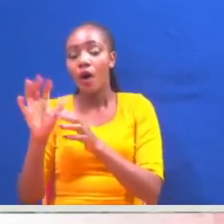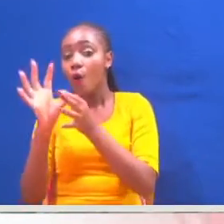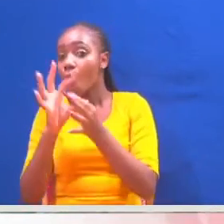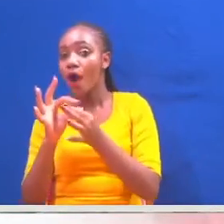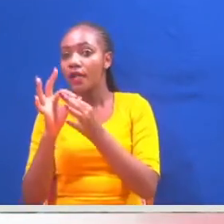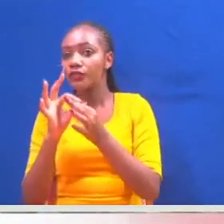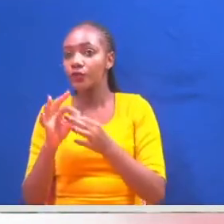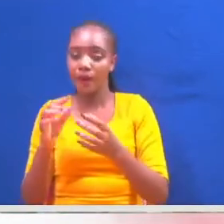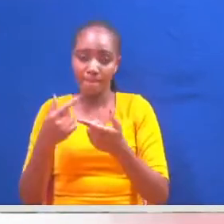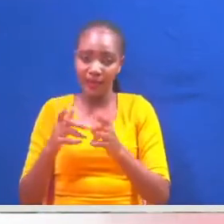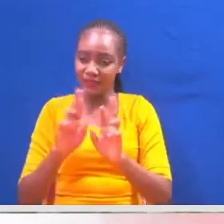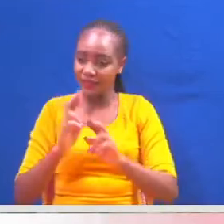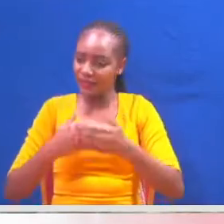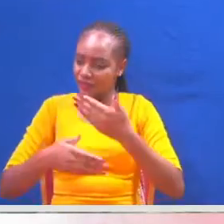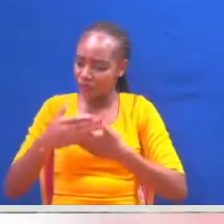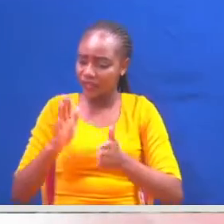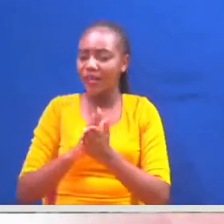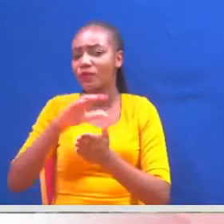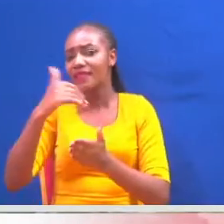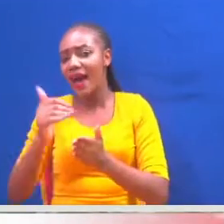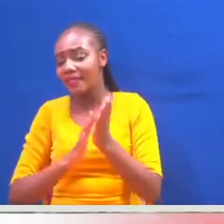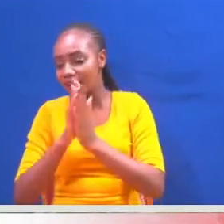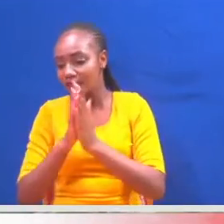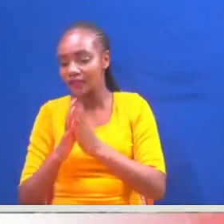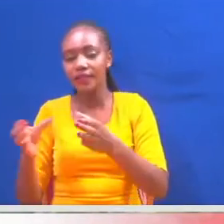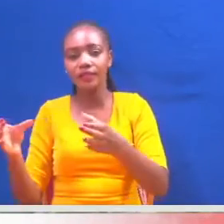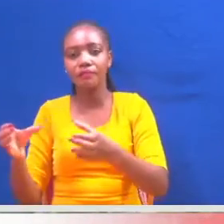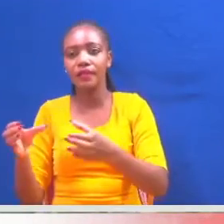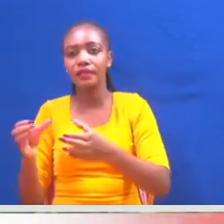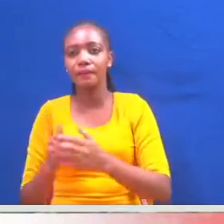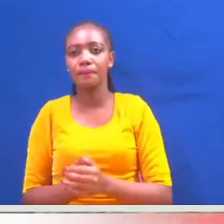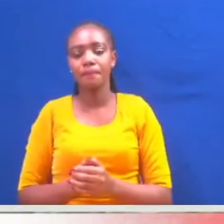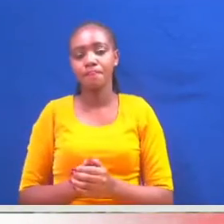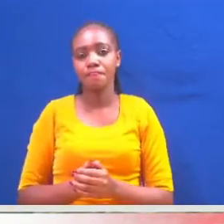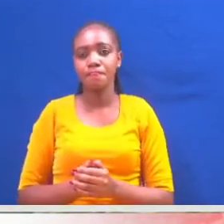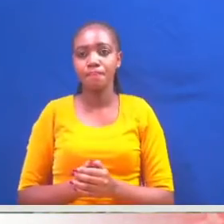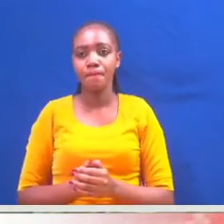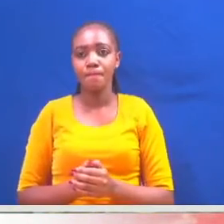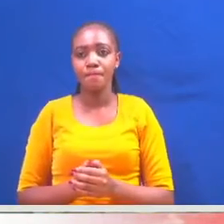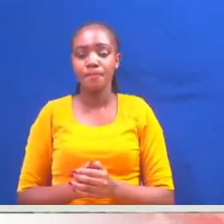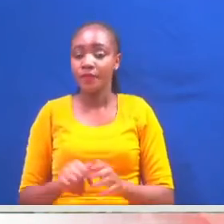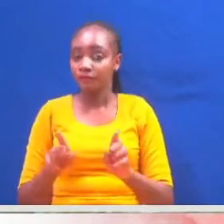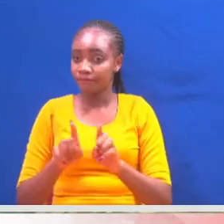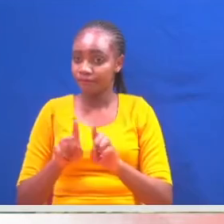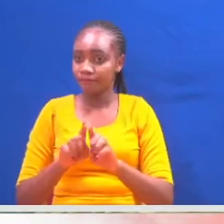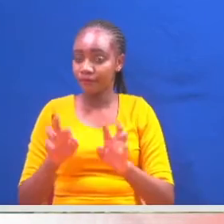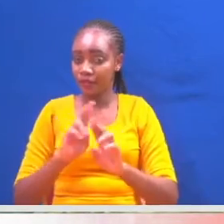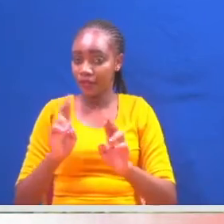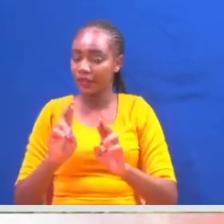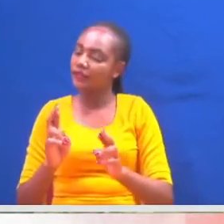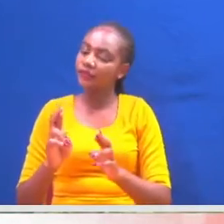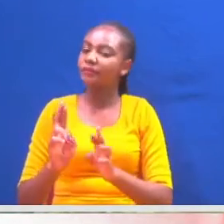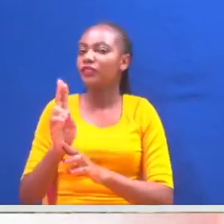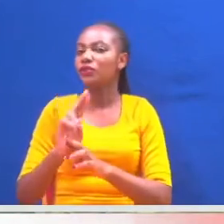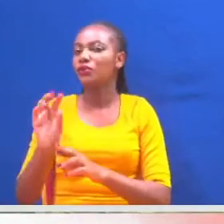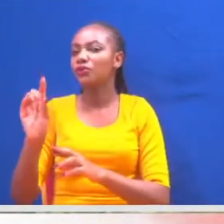open to talks with any other interested party on whether these parties are going to join UDA ahead of 2022 elections is